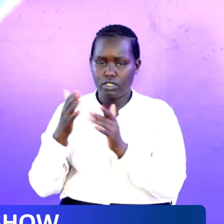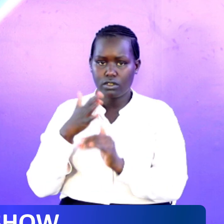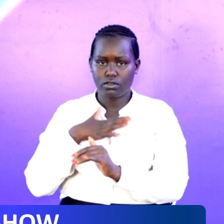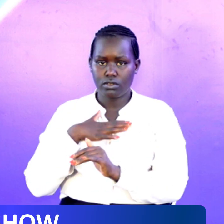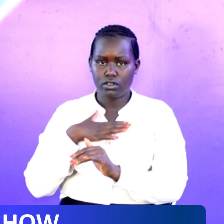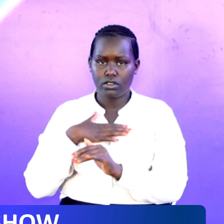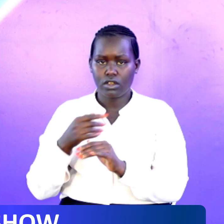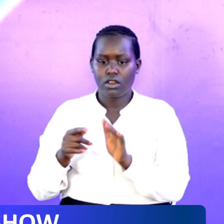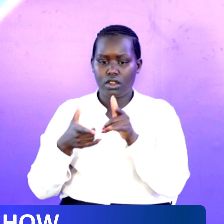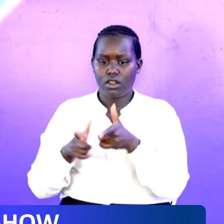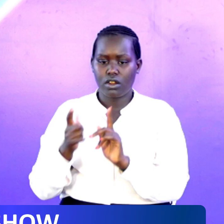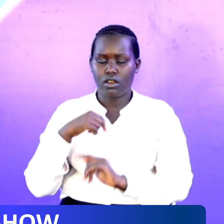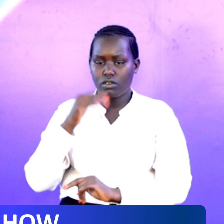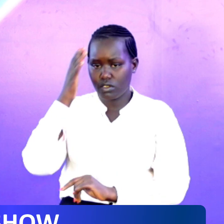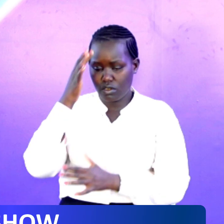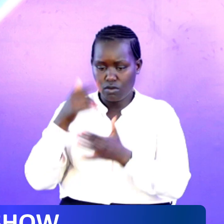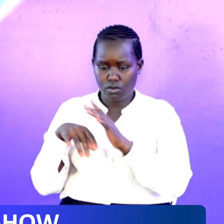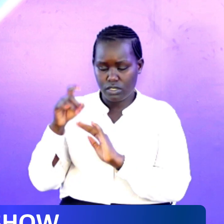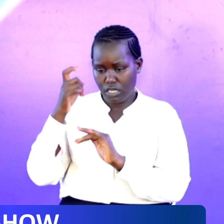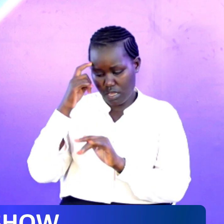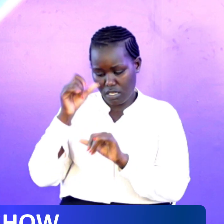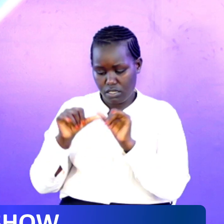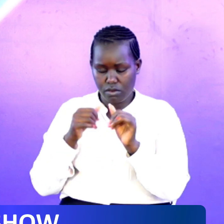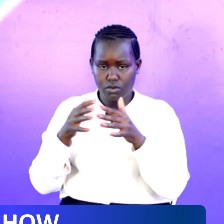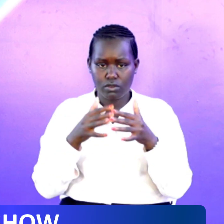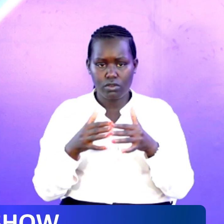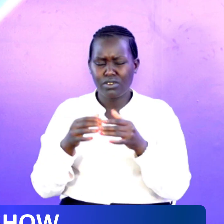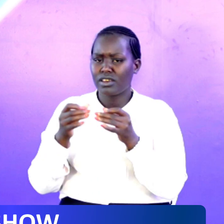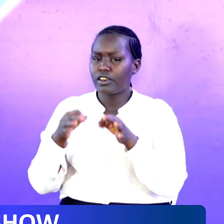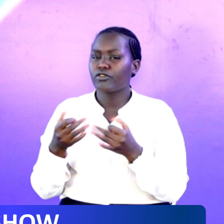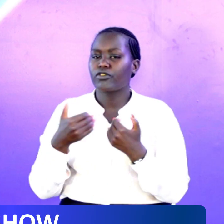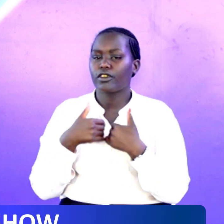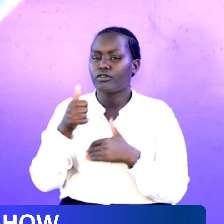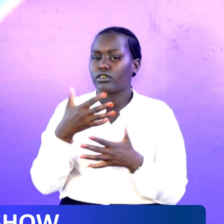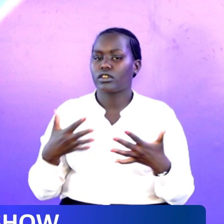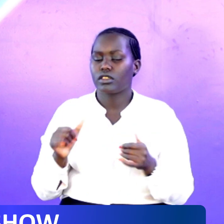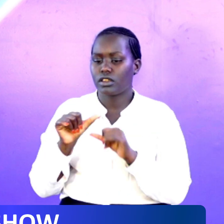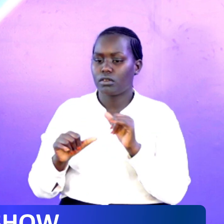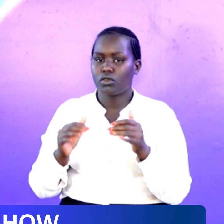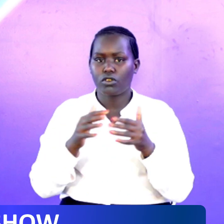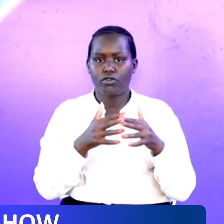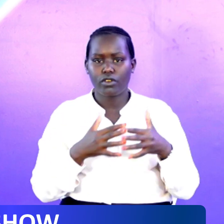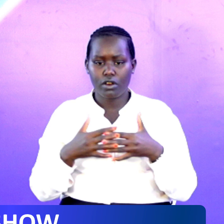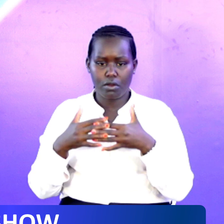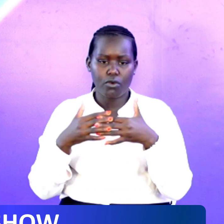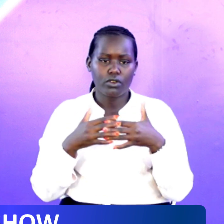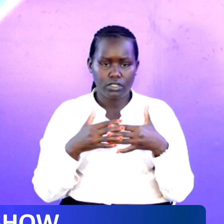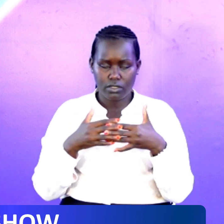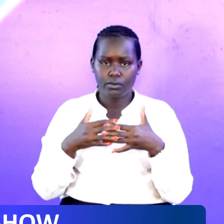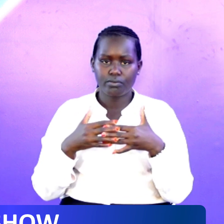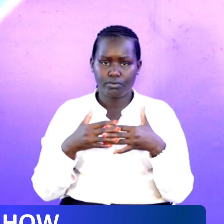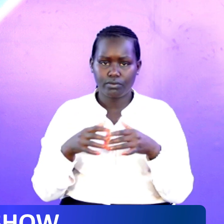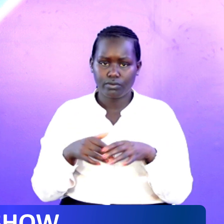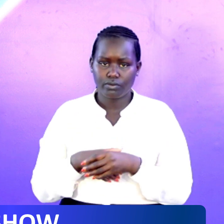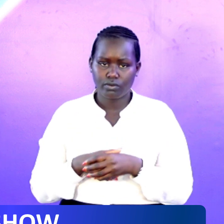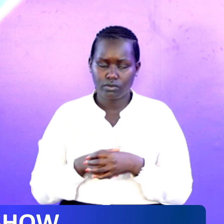us know what he thinks about democracy. And is there any pinch of democracy, non-salt, any pinch of democracy